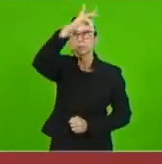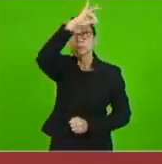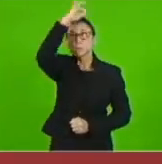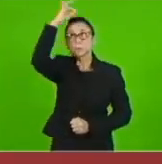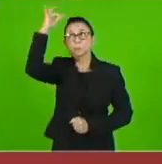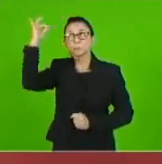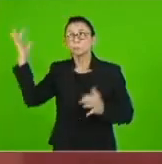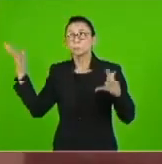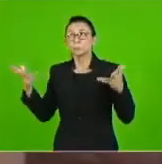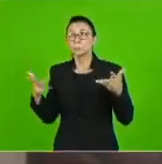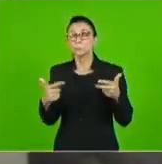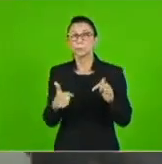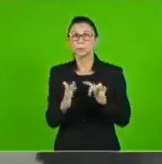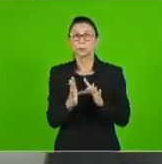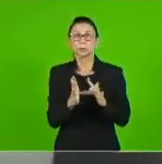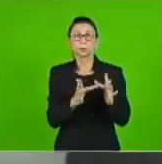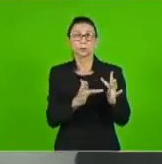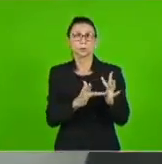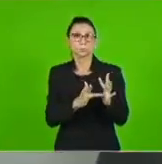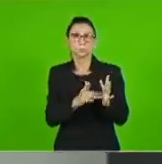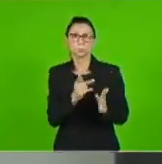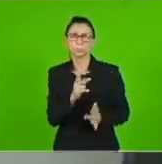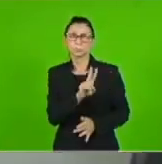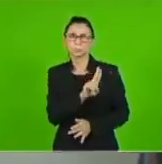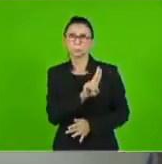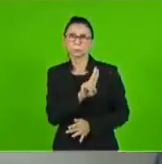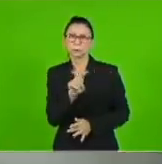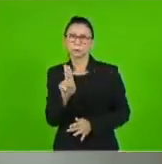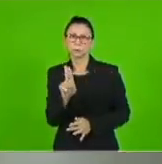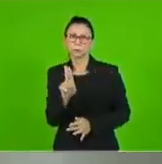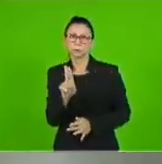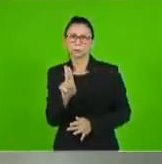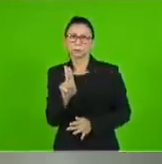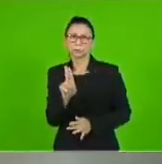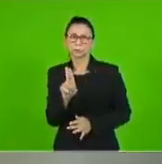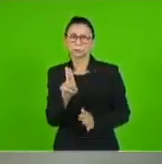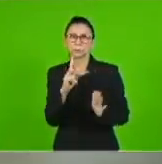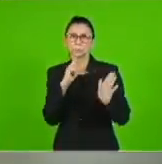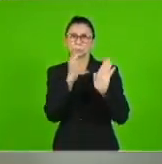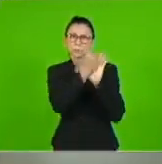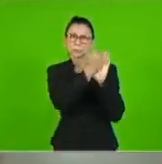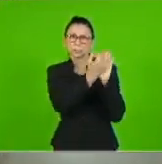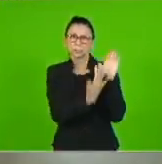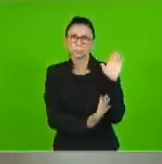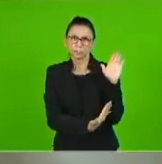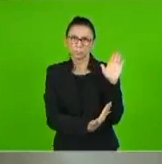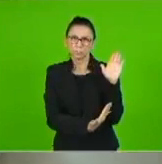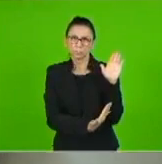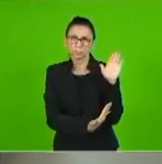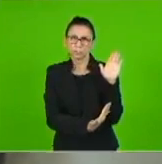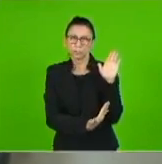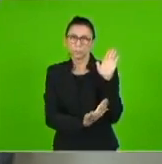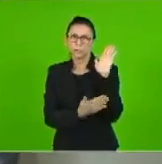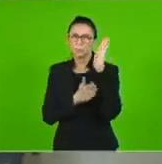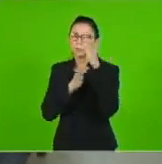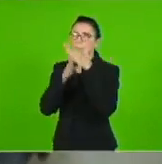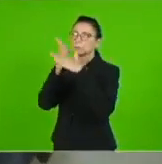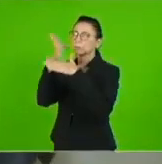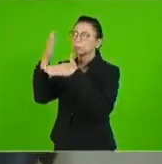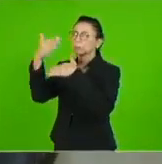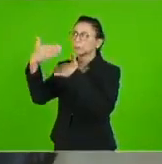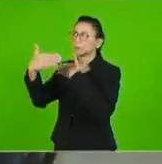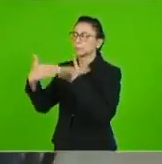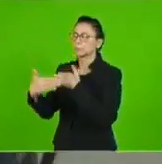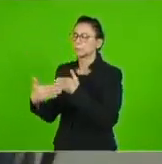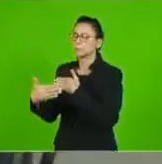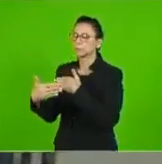by the glorious Spirit of Jesus, in your name, in your blood, we enter